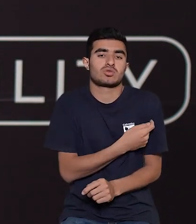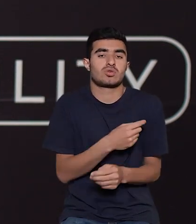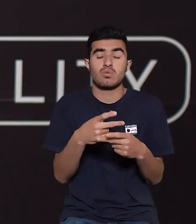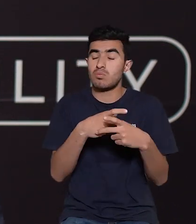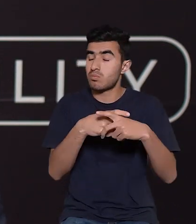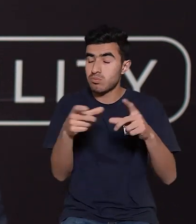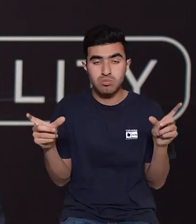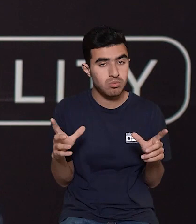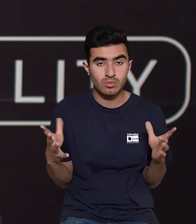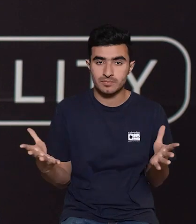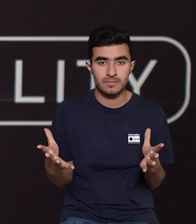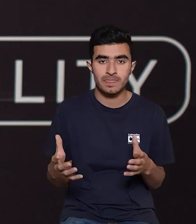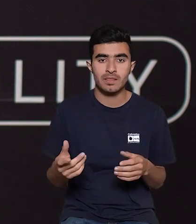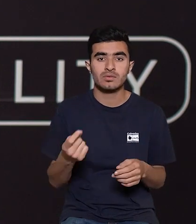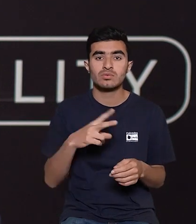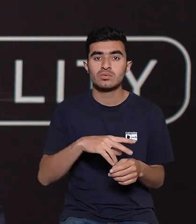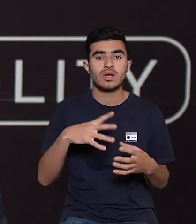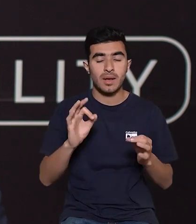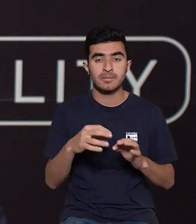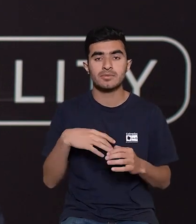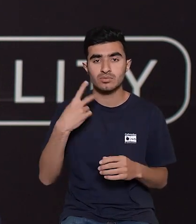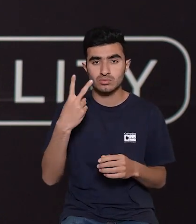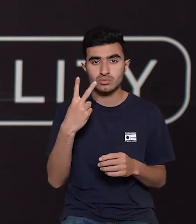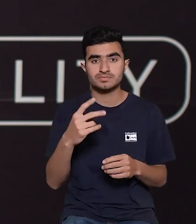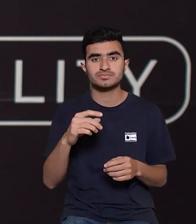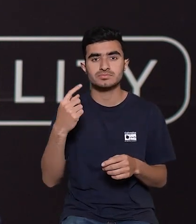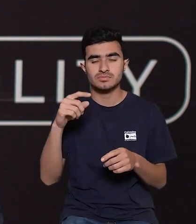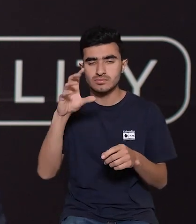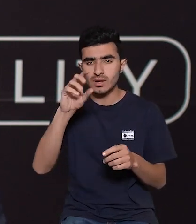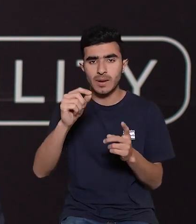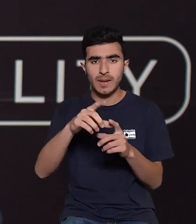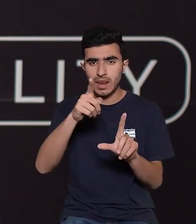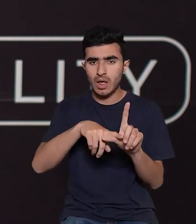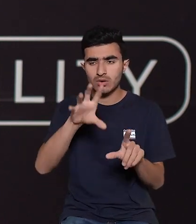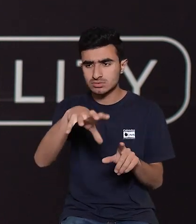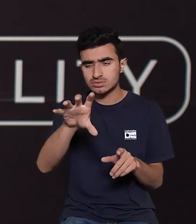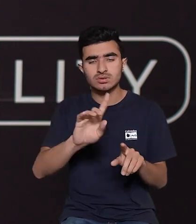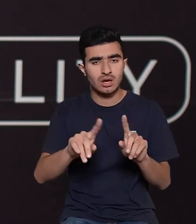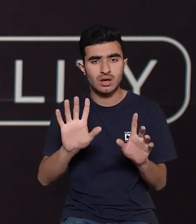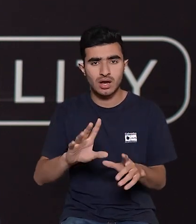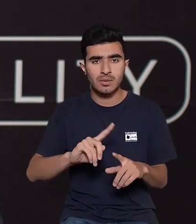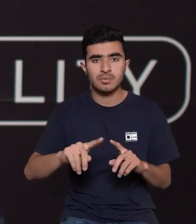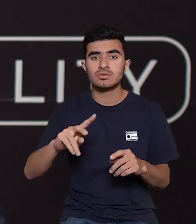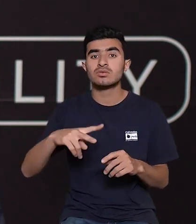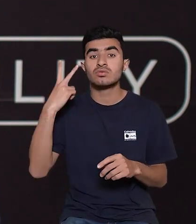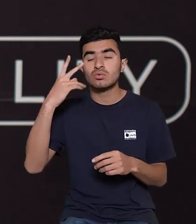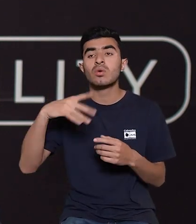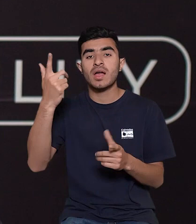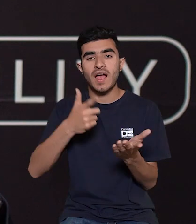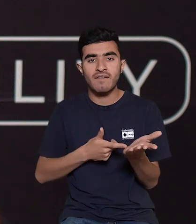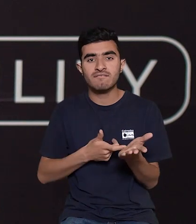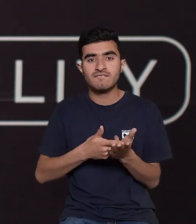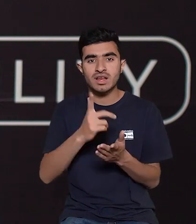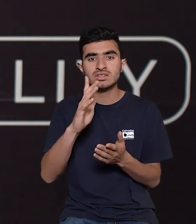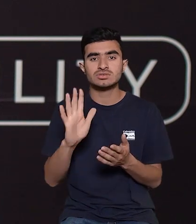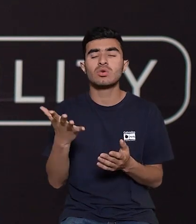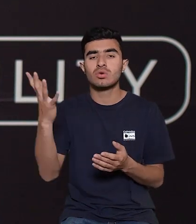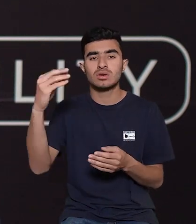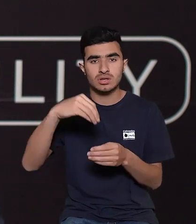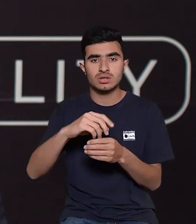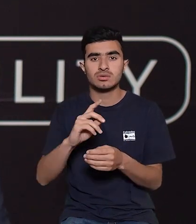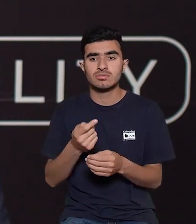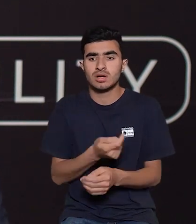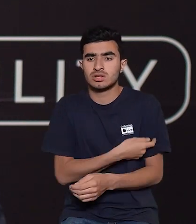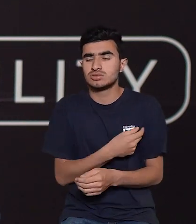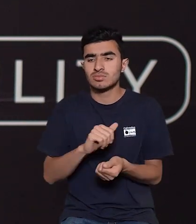Obviously, we're in a big city, but you move outside big cities and suddenly you see people driving 8 hours. There are people who actually rent a car, poor